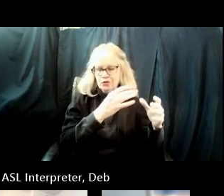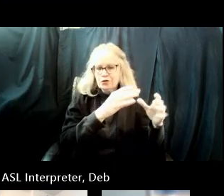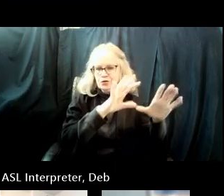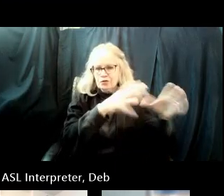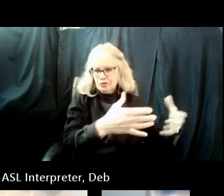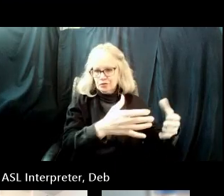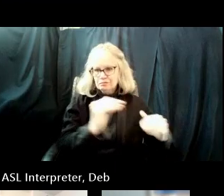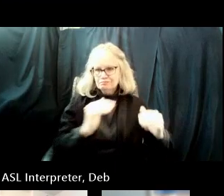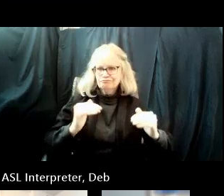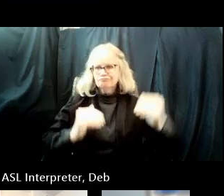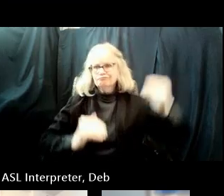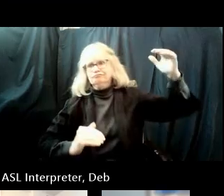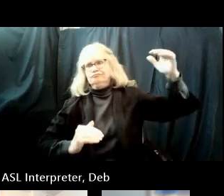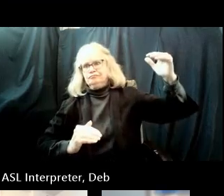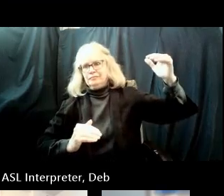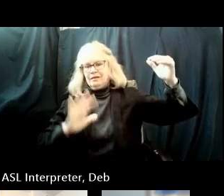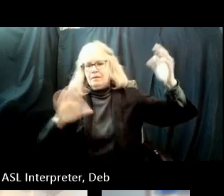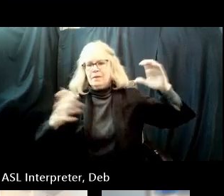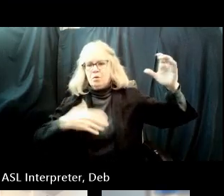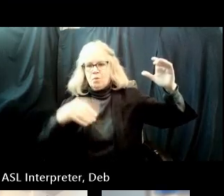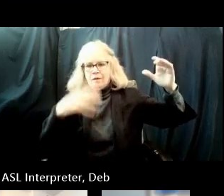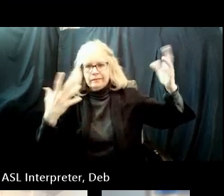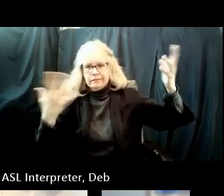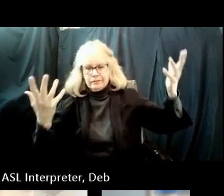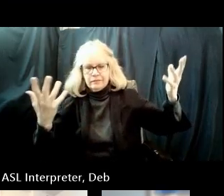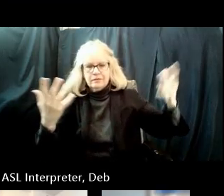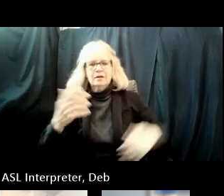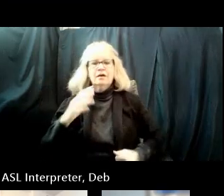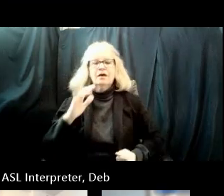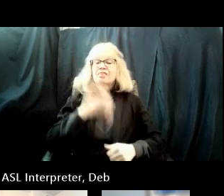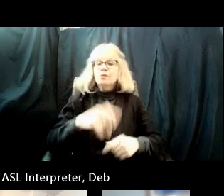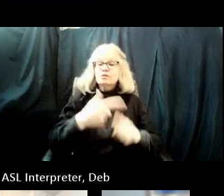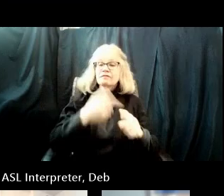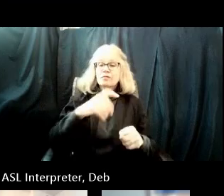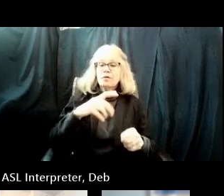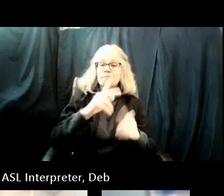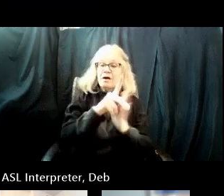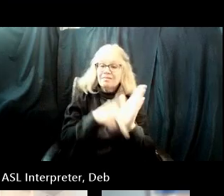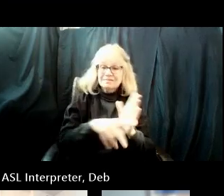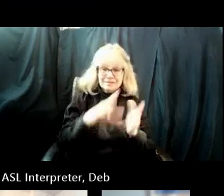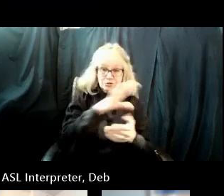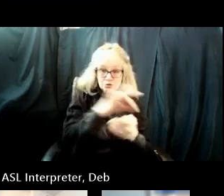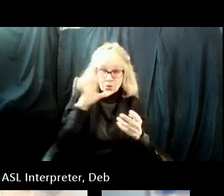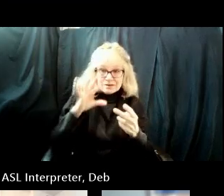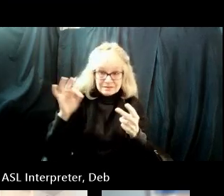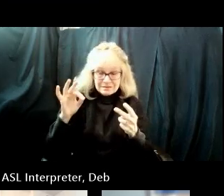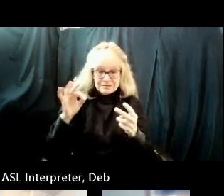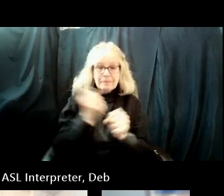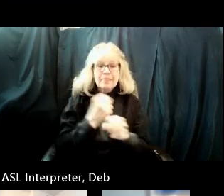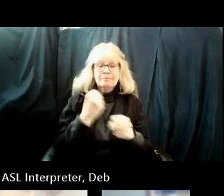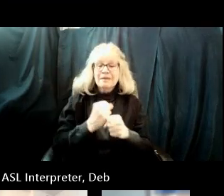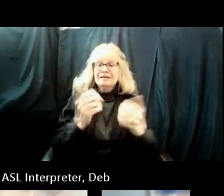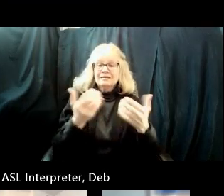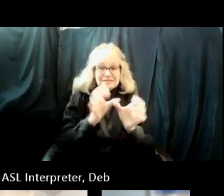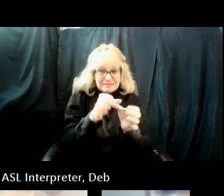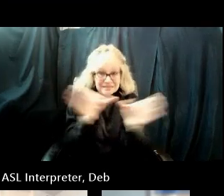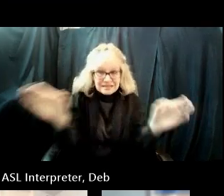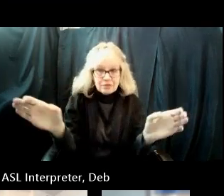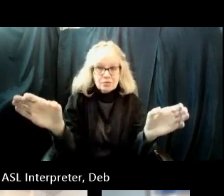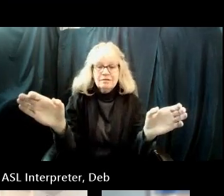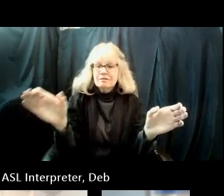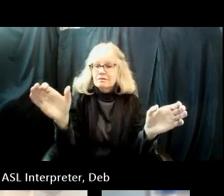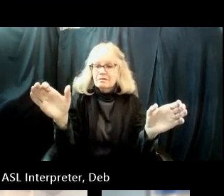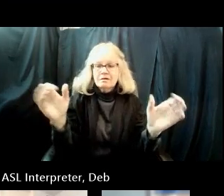health inequities were the direct result of policy choices that created segregated, unequal, and